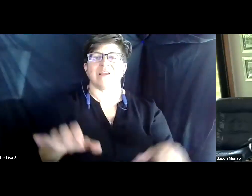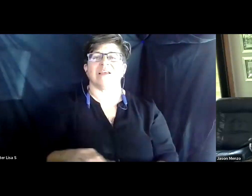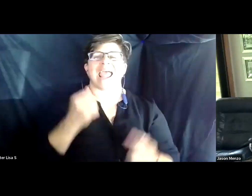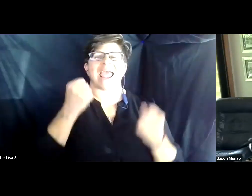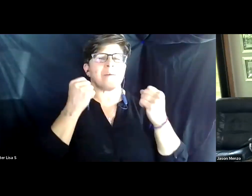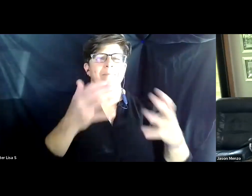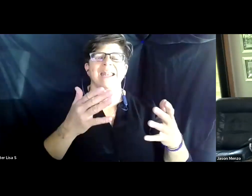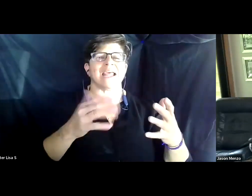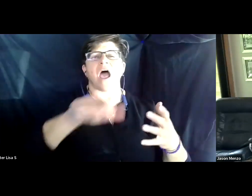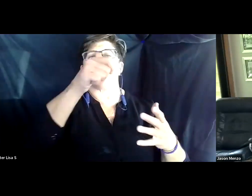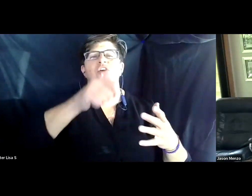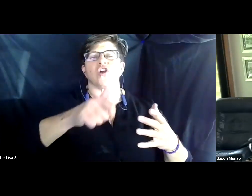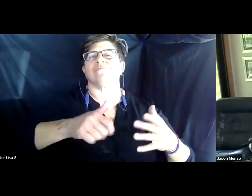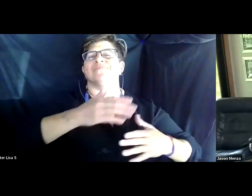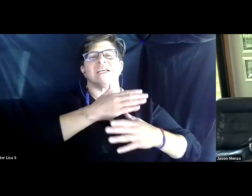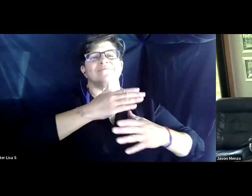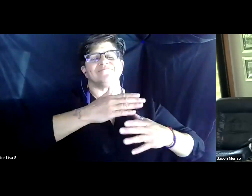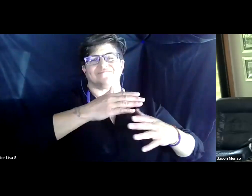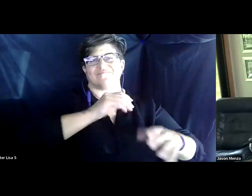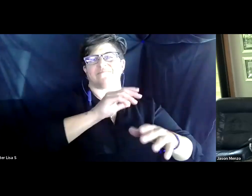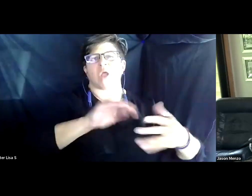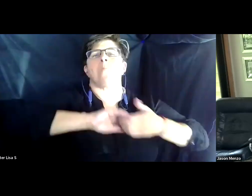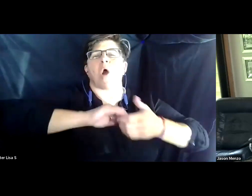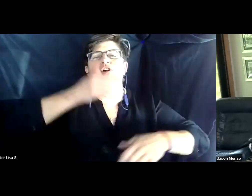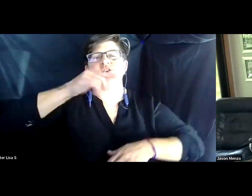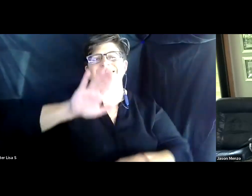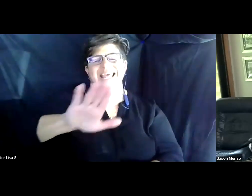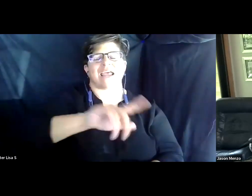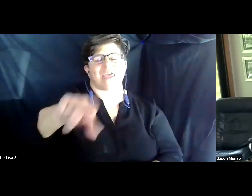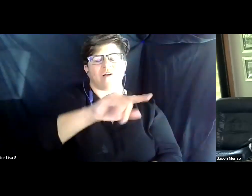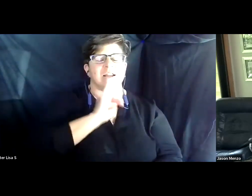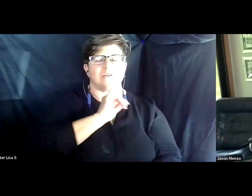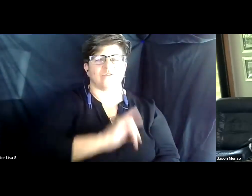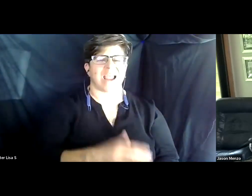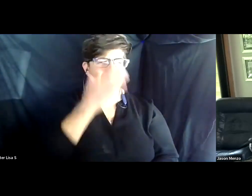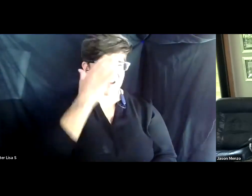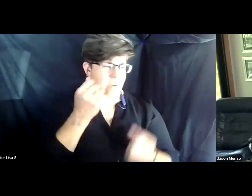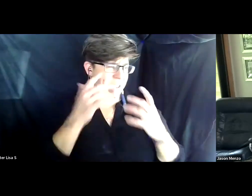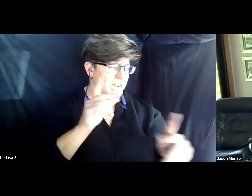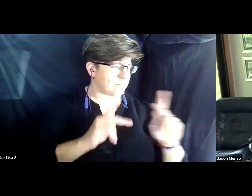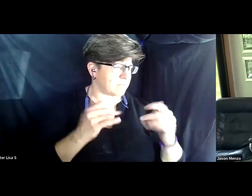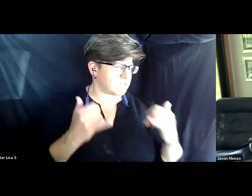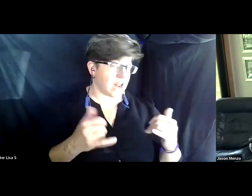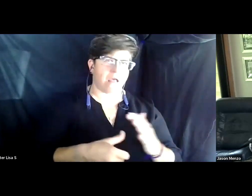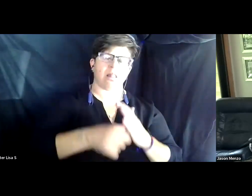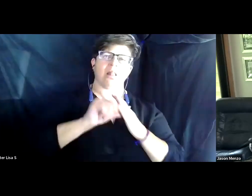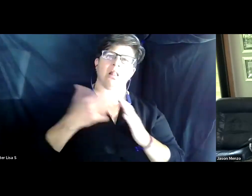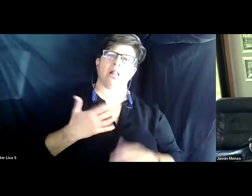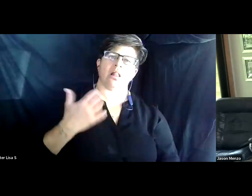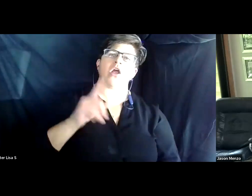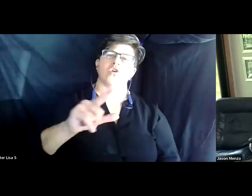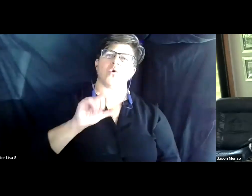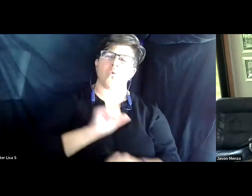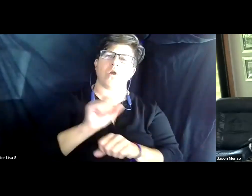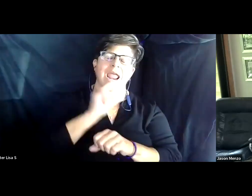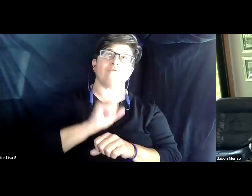Israel. I know each of our attendees enjoyed the discussion today and walked away impressed by your work, and like all of us, very optimistic for